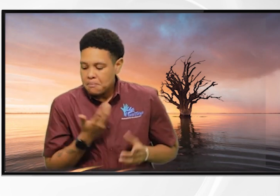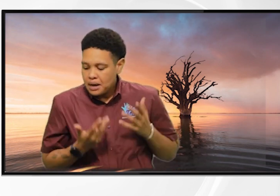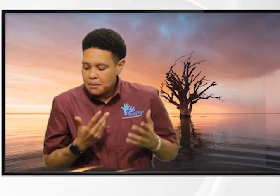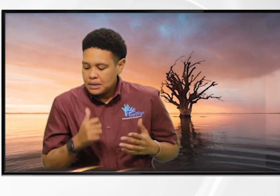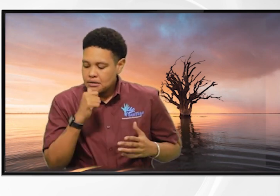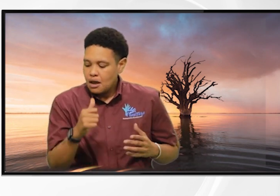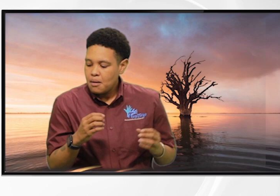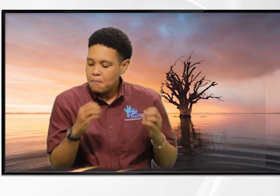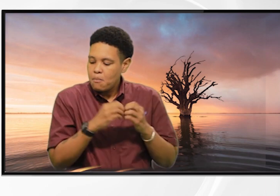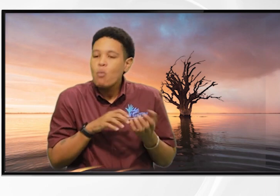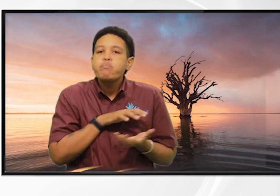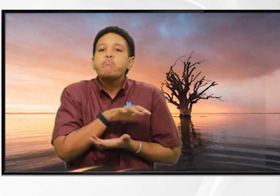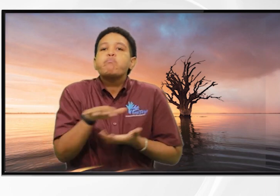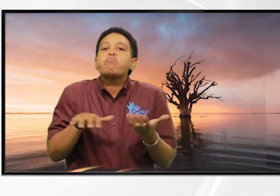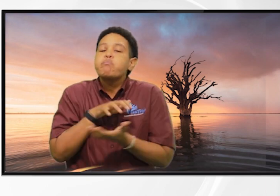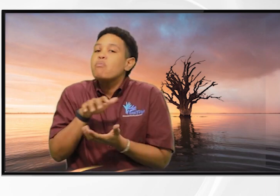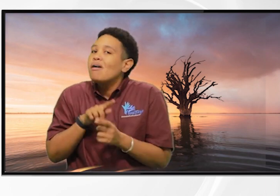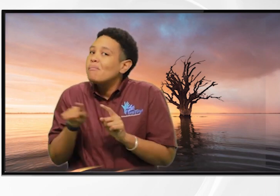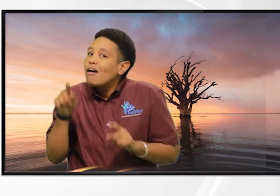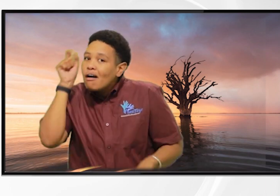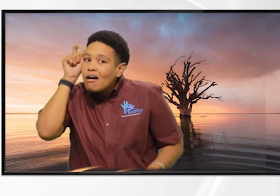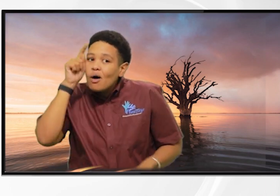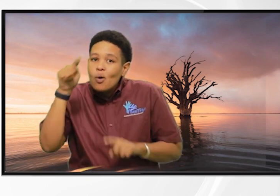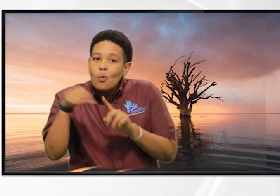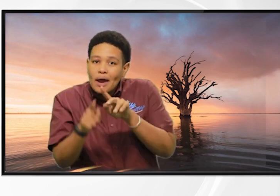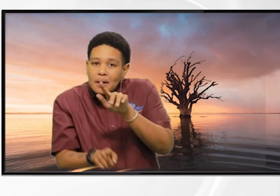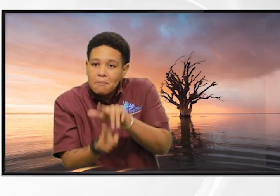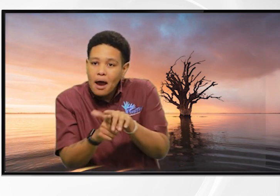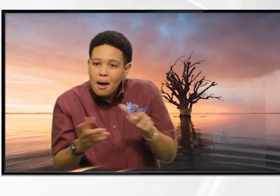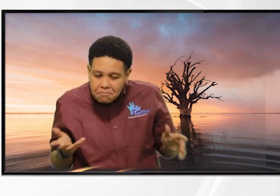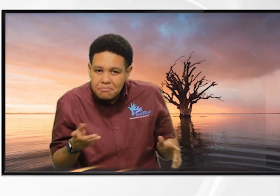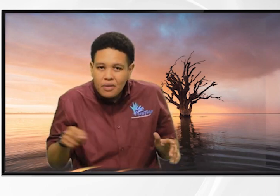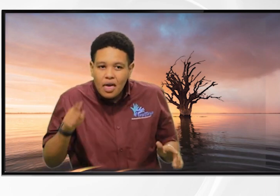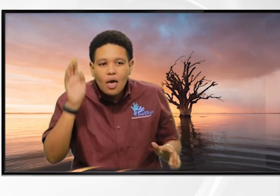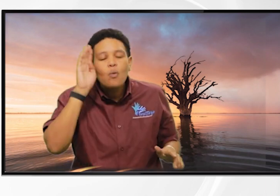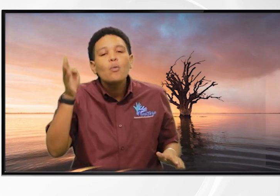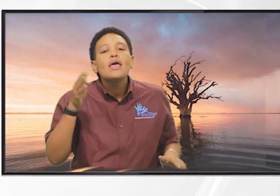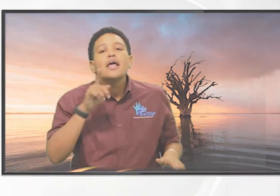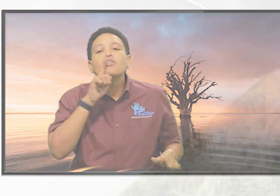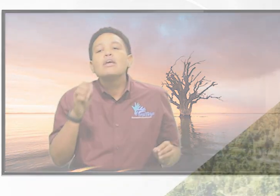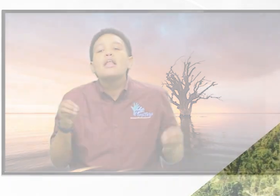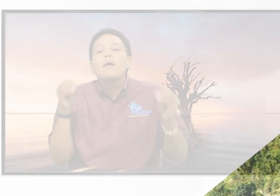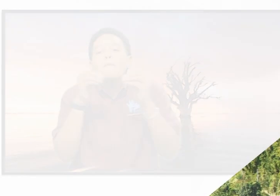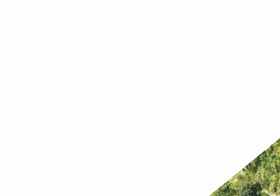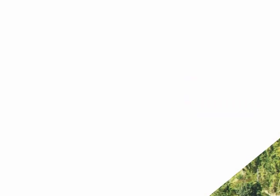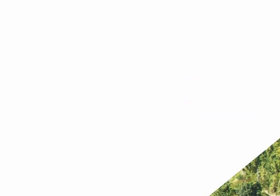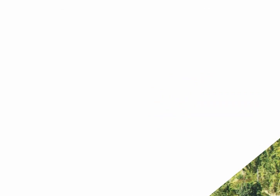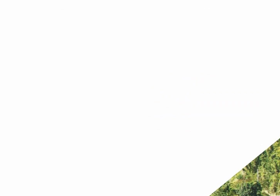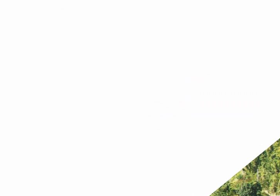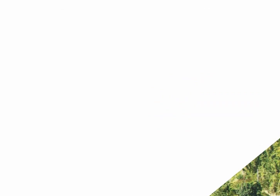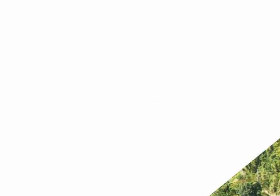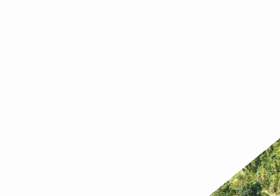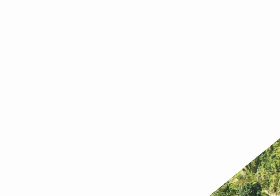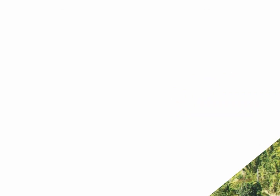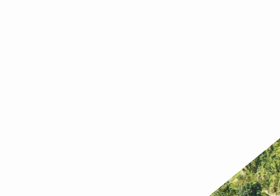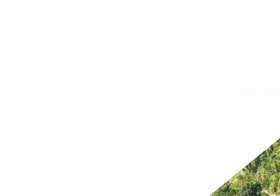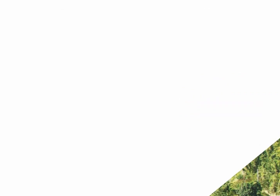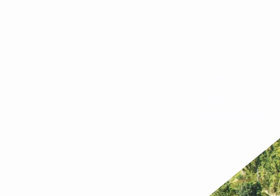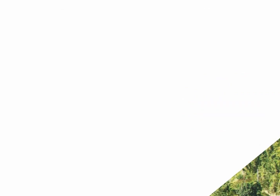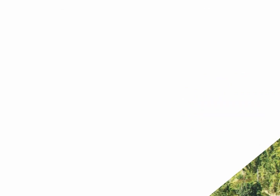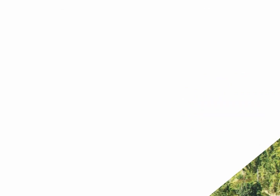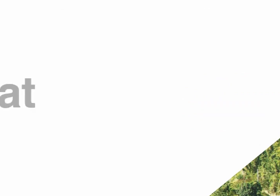not be more storms, but when they do occur, they will be more intense.